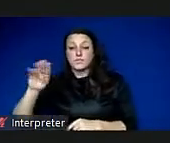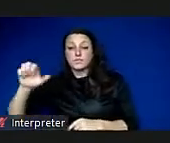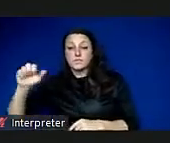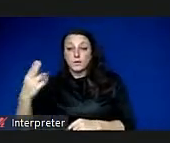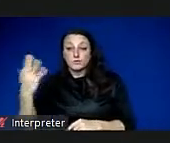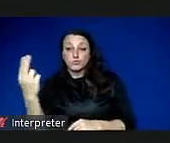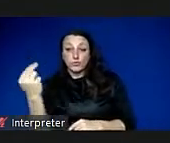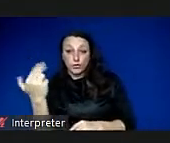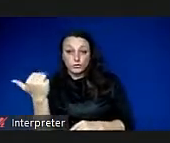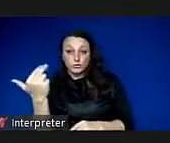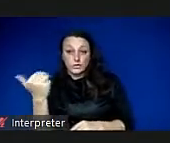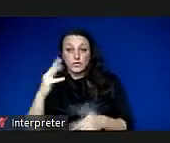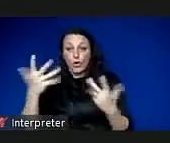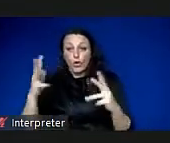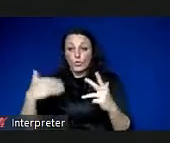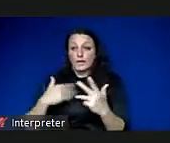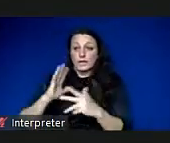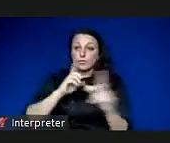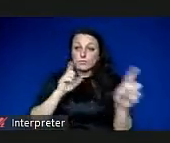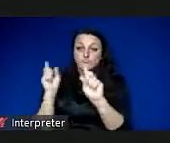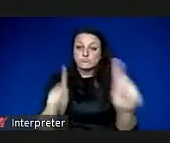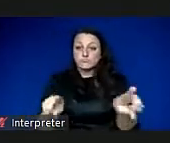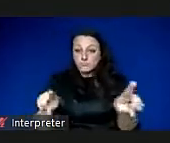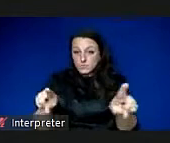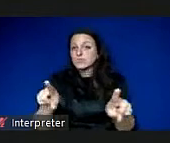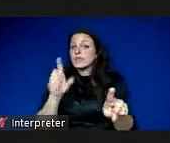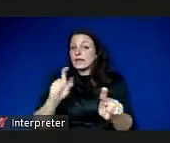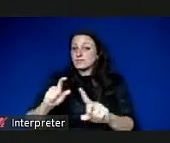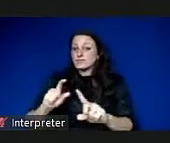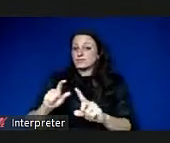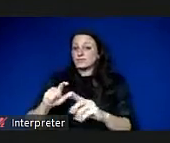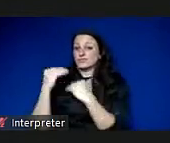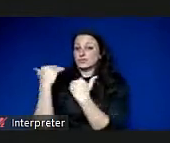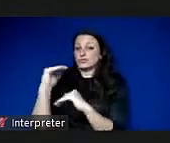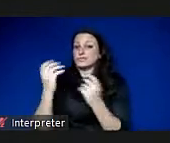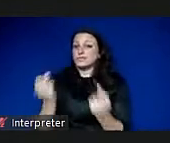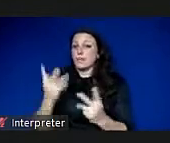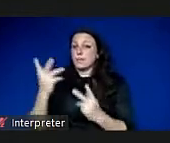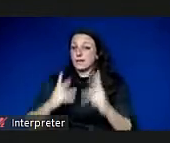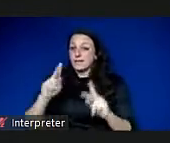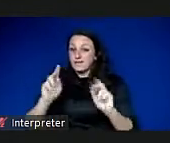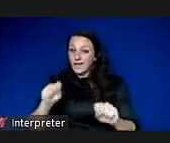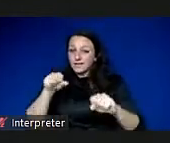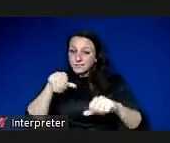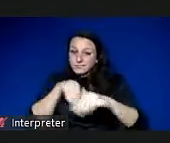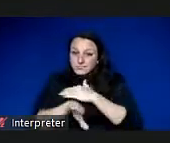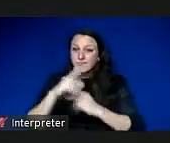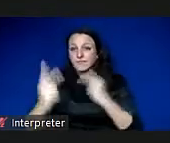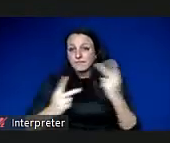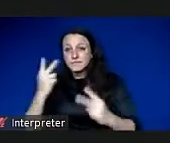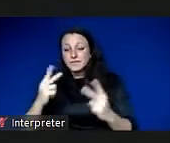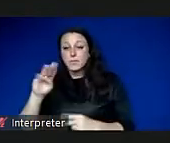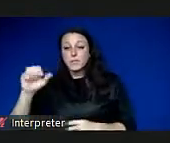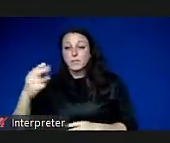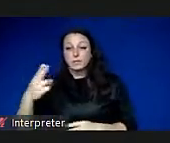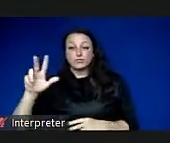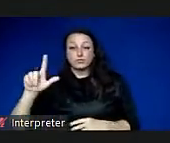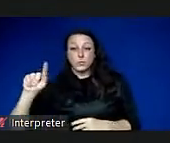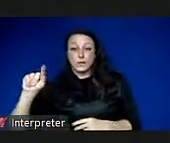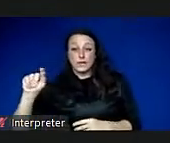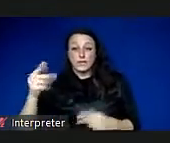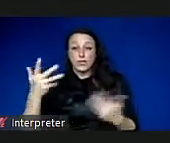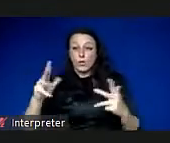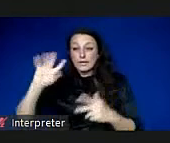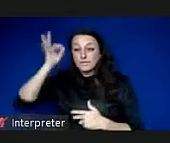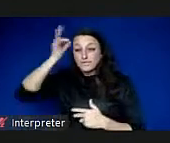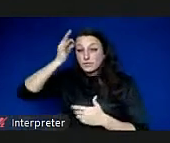to restrict visitation at these long-term care facilities. By March 20th, we were working with our federal partners to